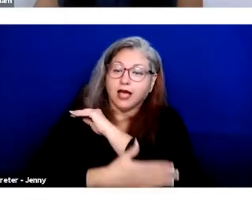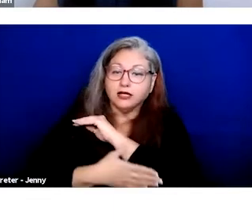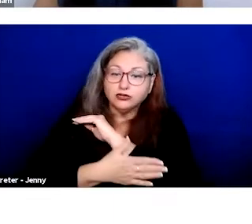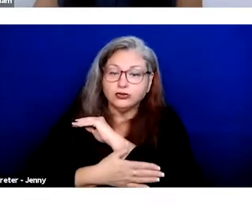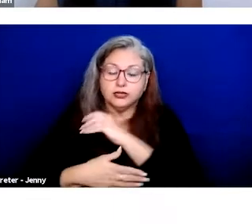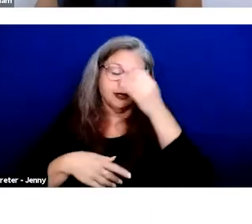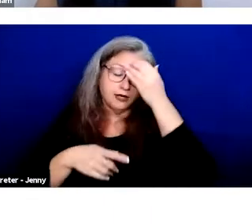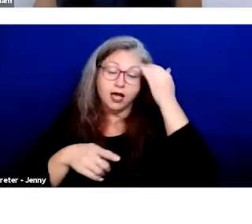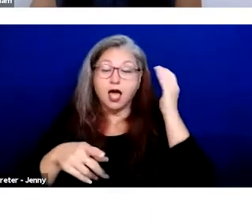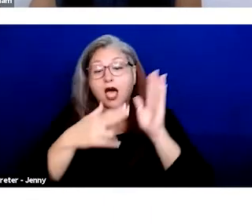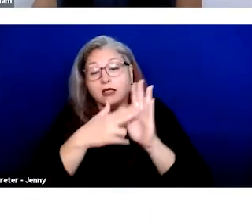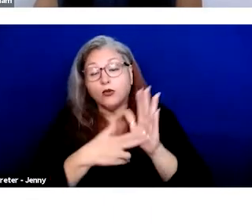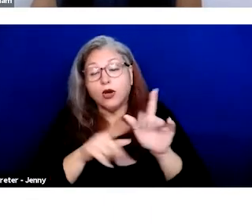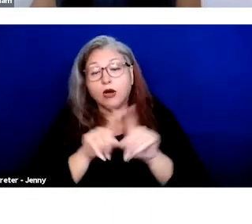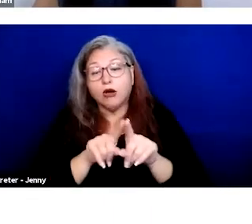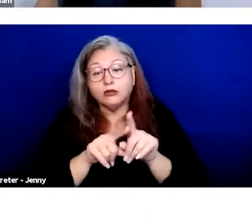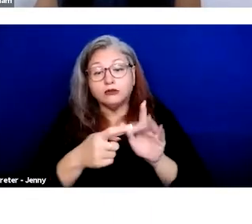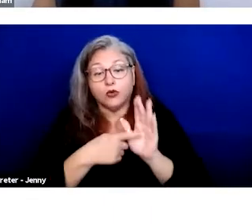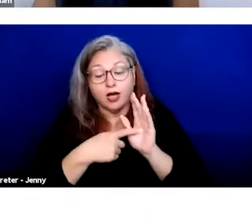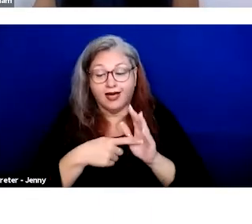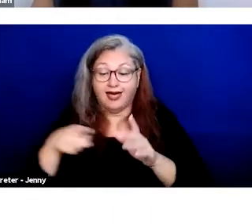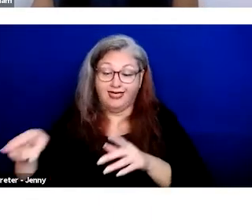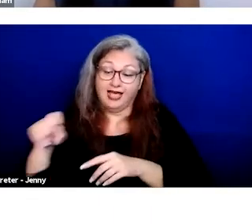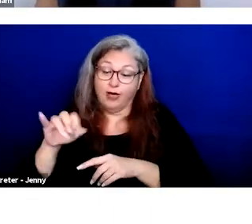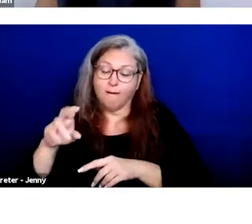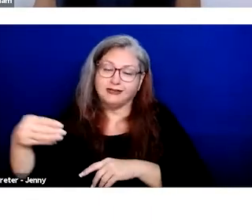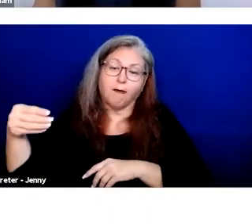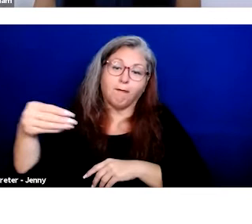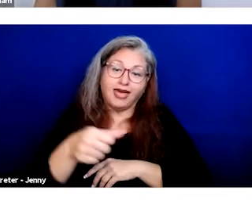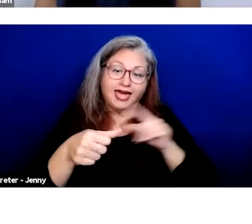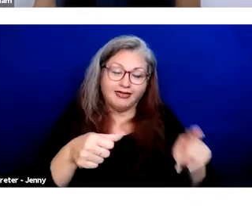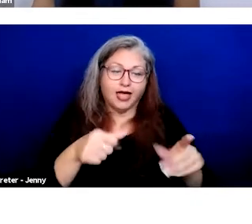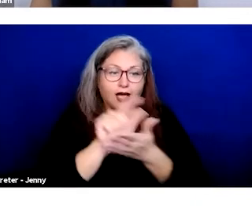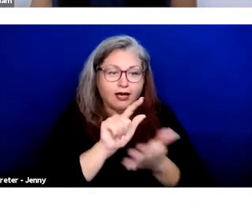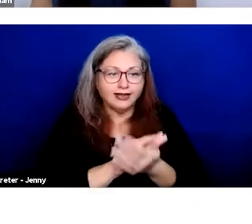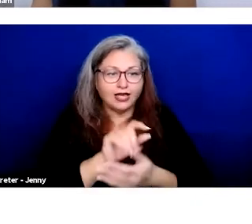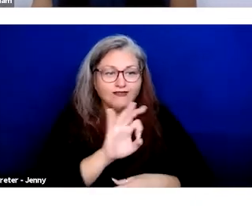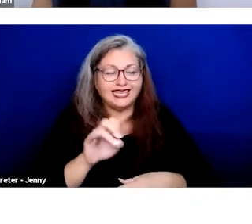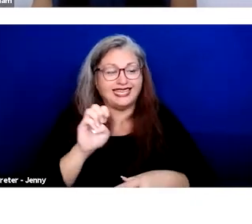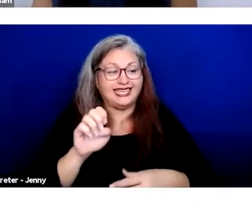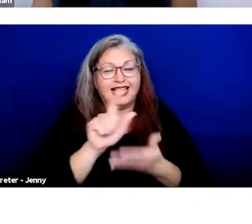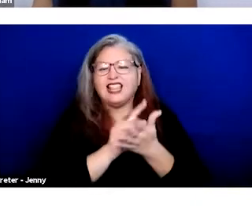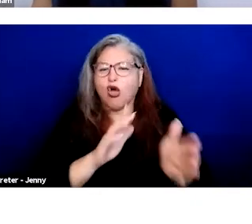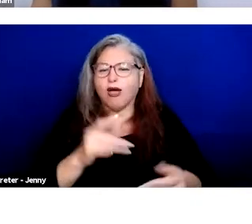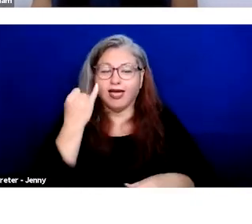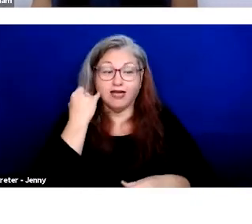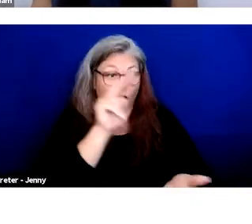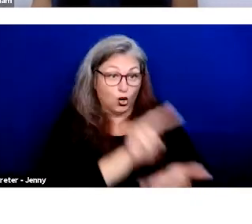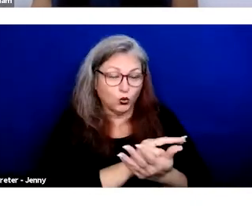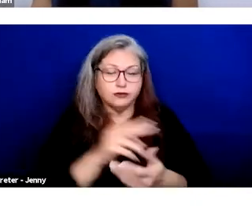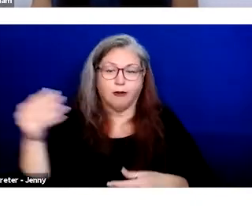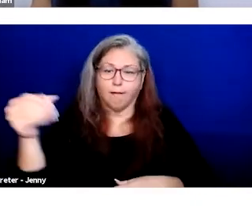these contracts require that the supplier pay the brand's attorney's fees if it loses.